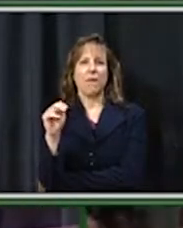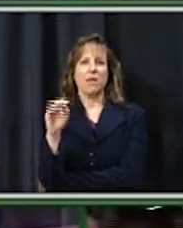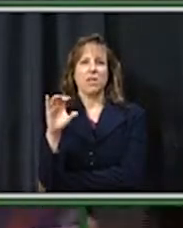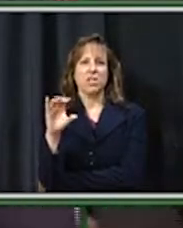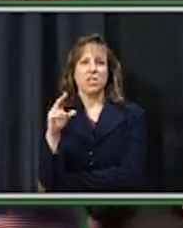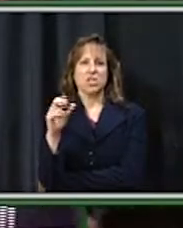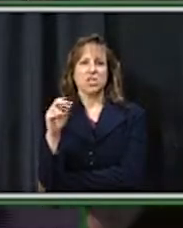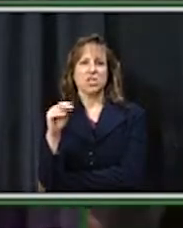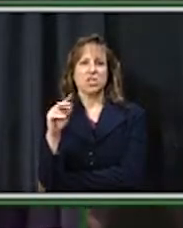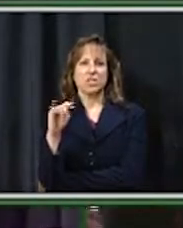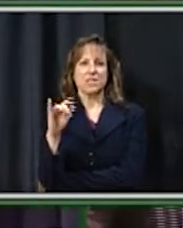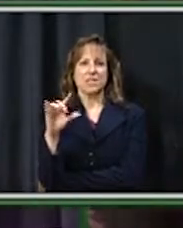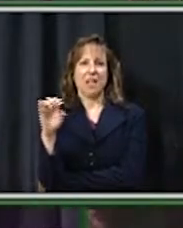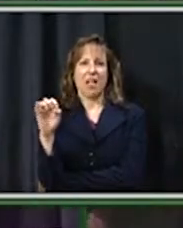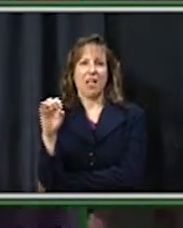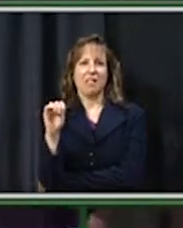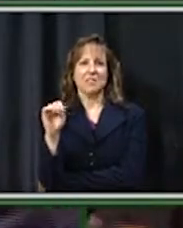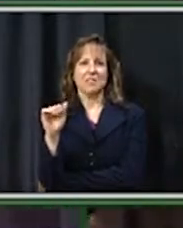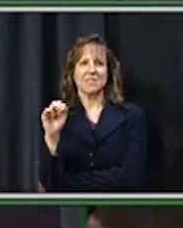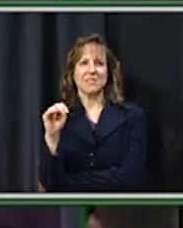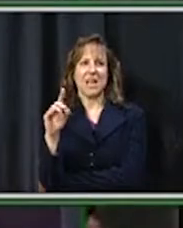Chantel Sandoval.